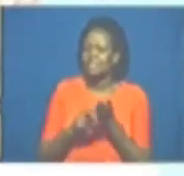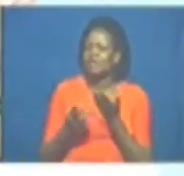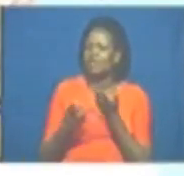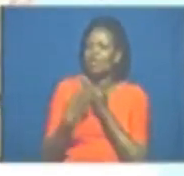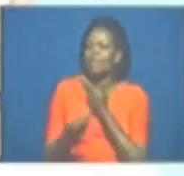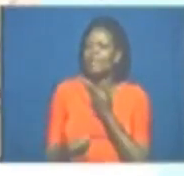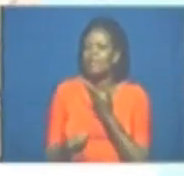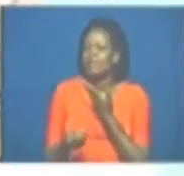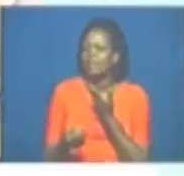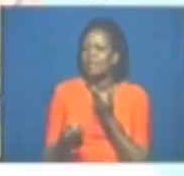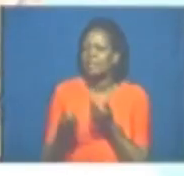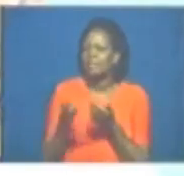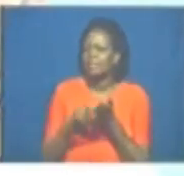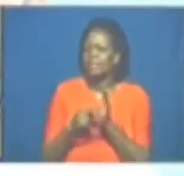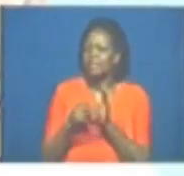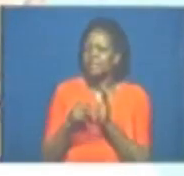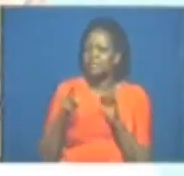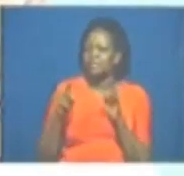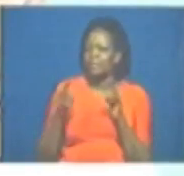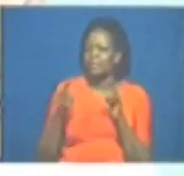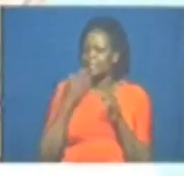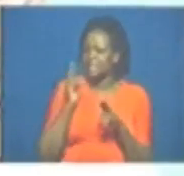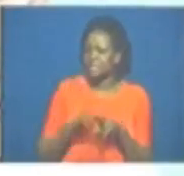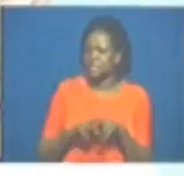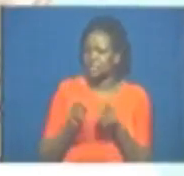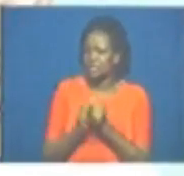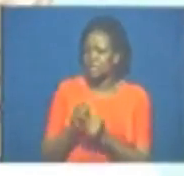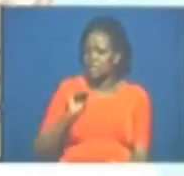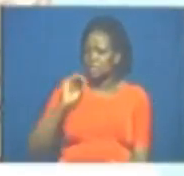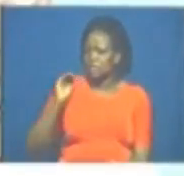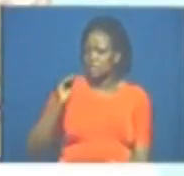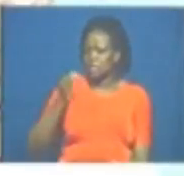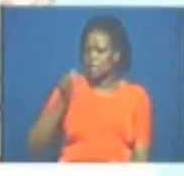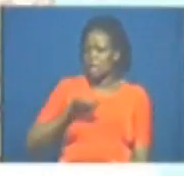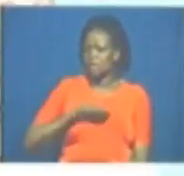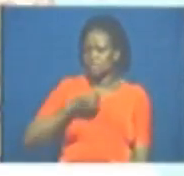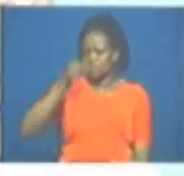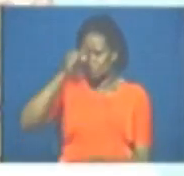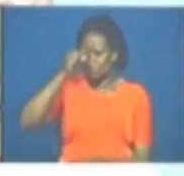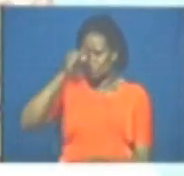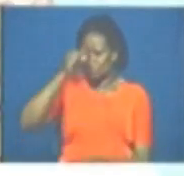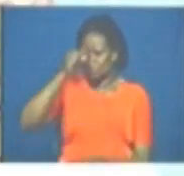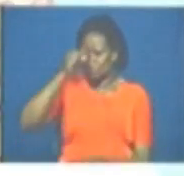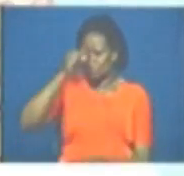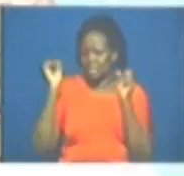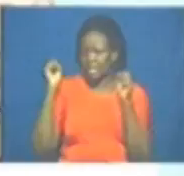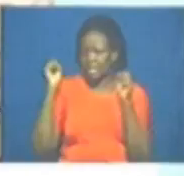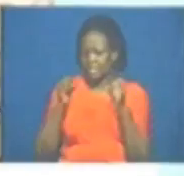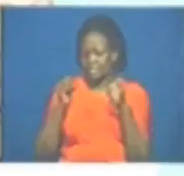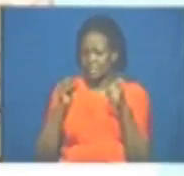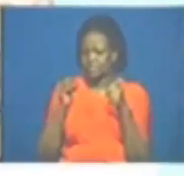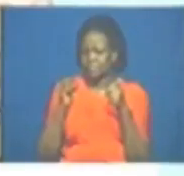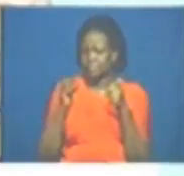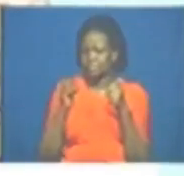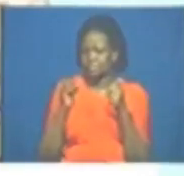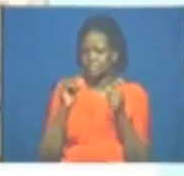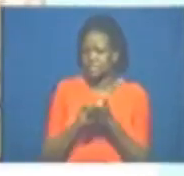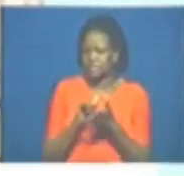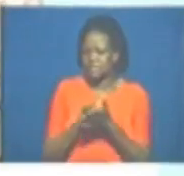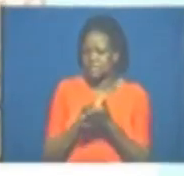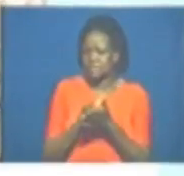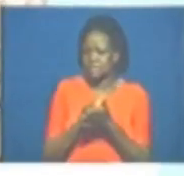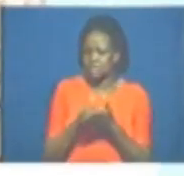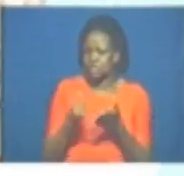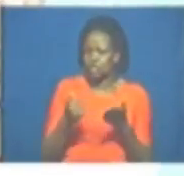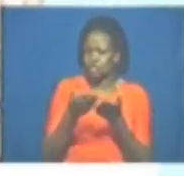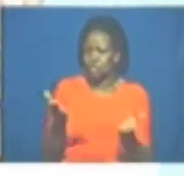So they should have started with the county, the Council of Governors, and agreed, the council and the national government agree that you are